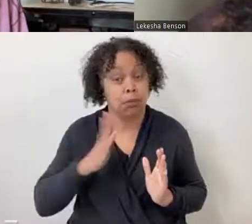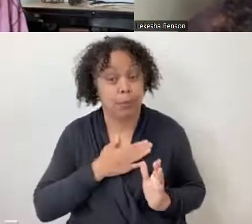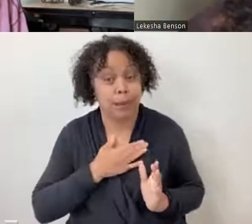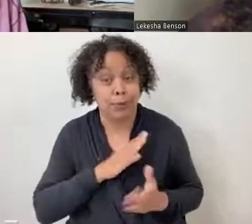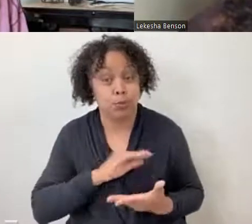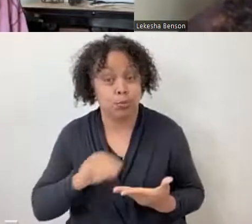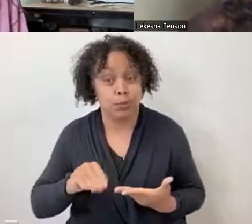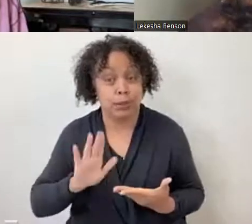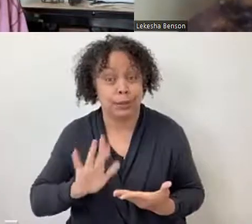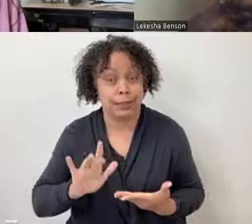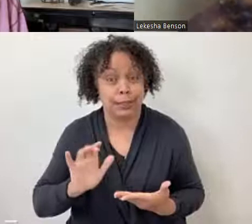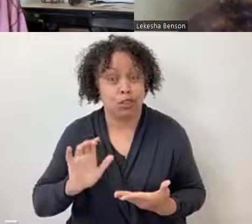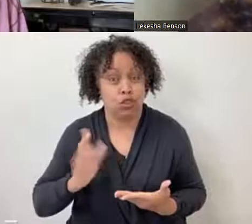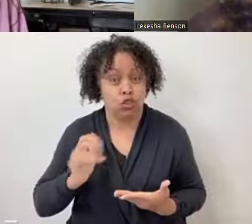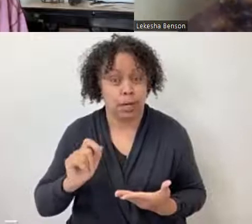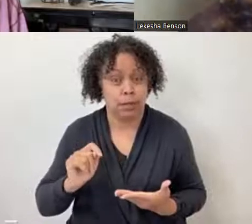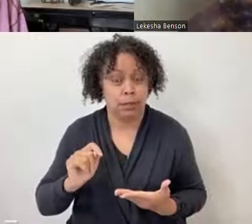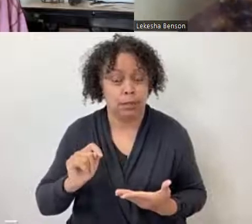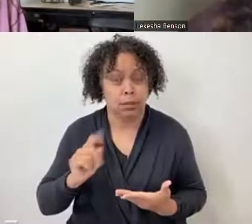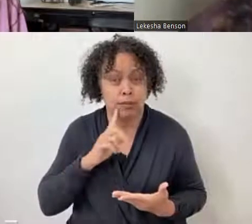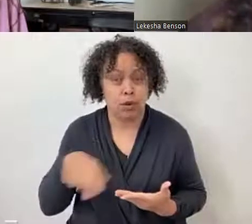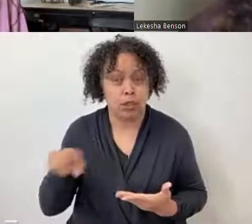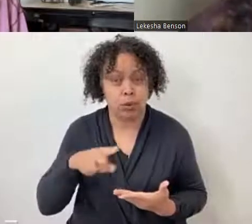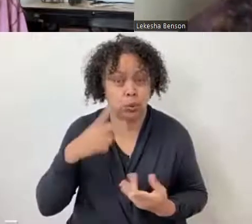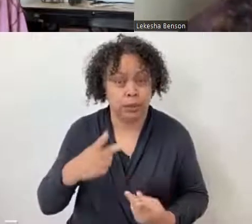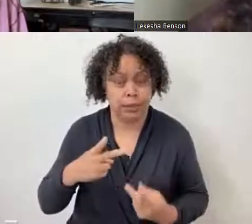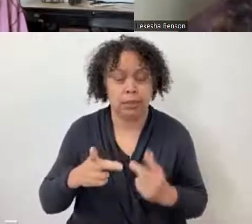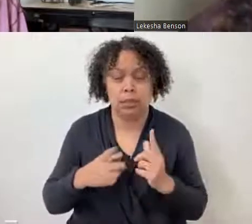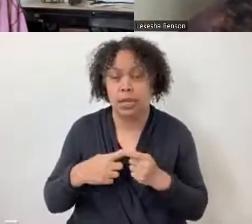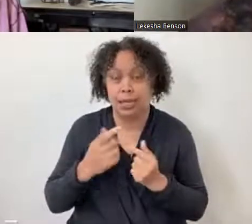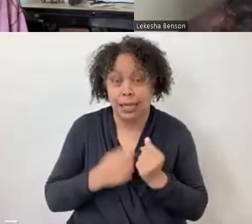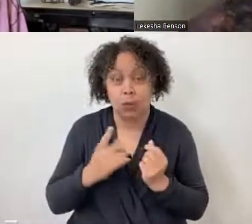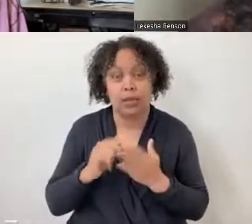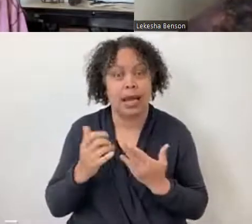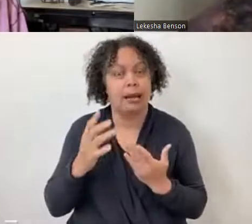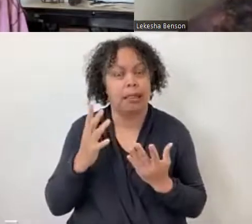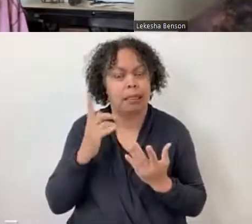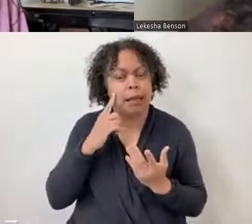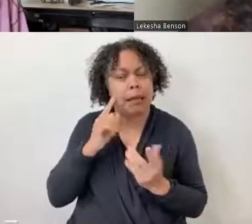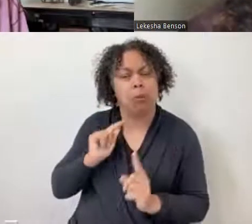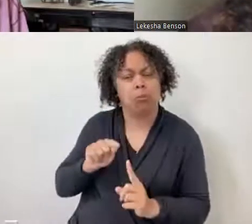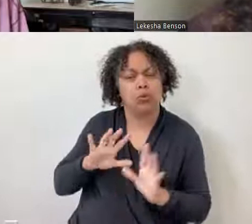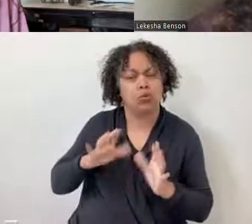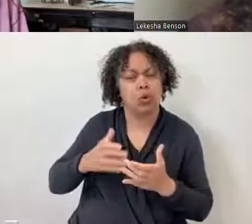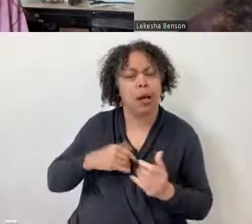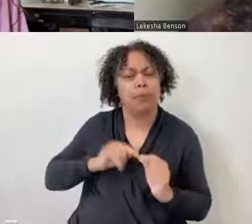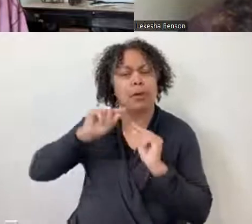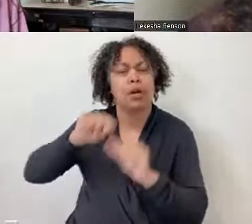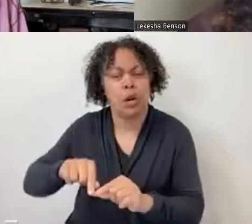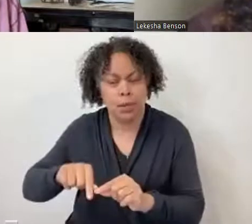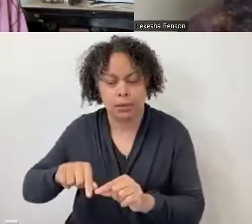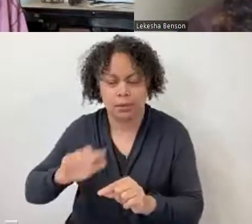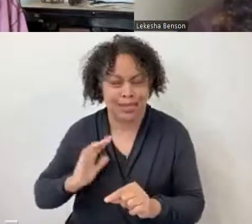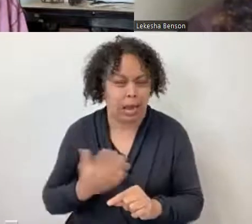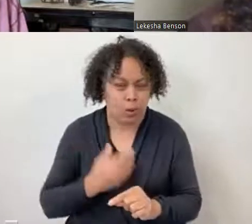in the chat so that anybody wanting to come in and understand, it's our collective experiences and what